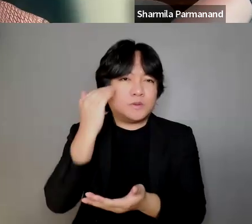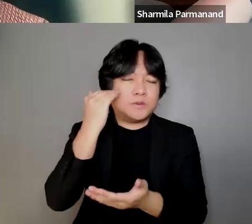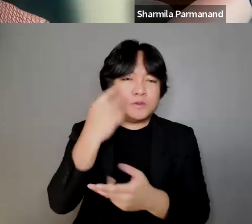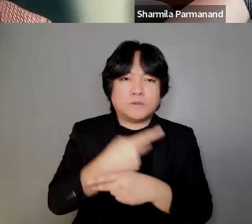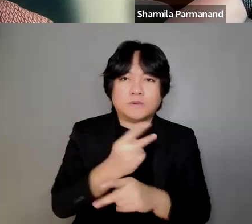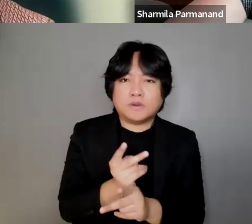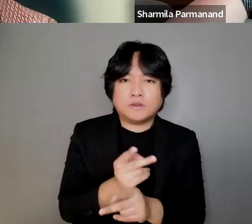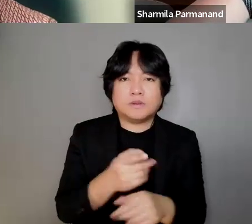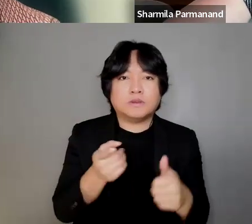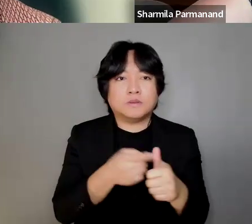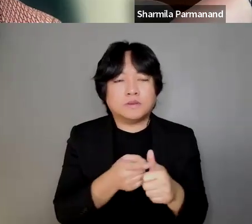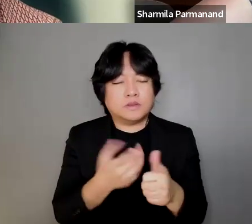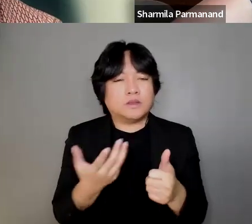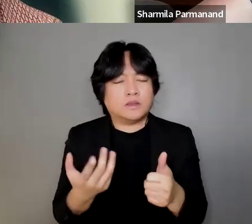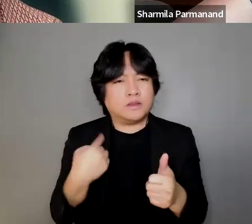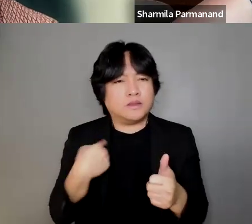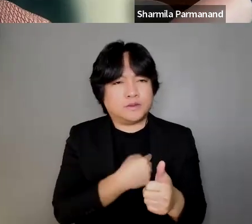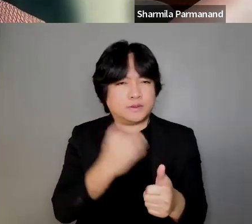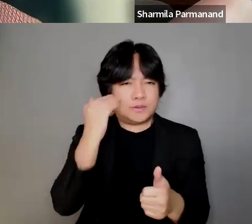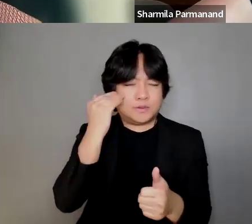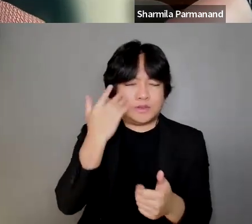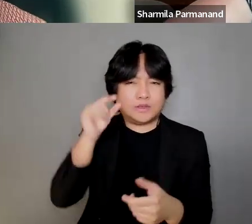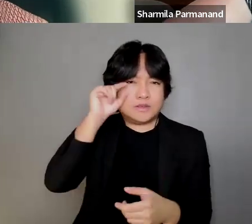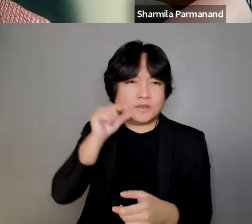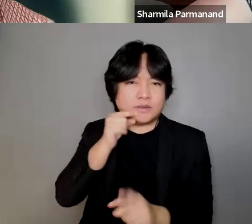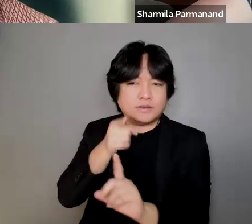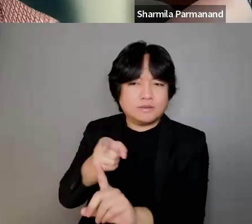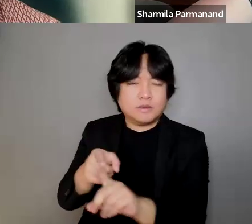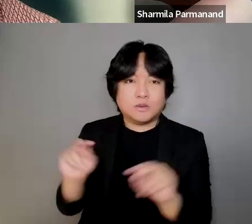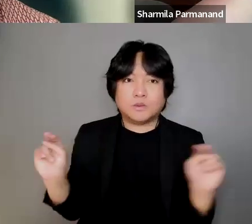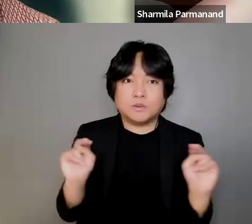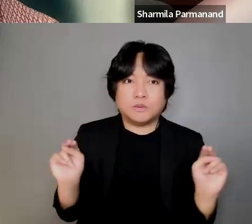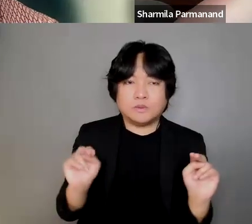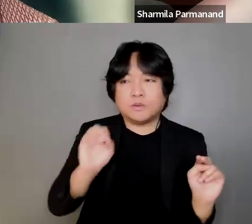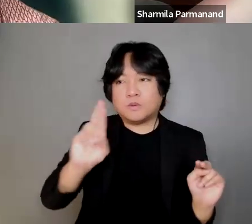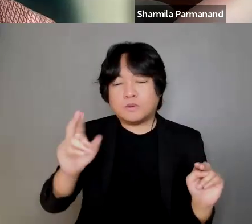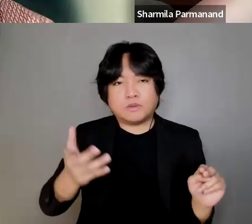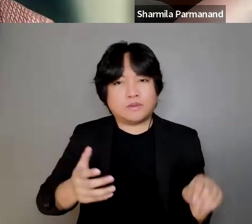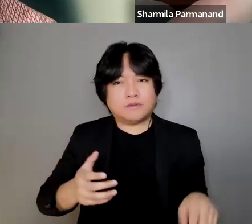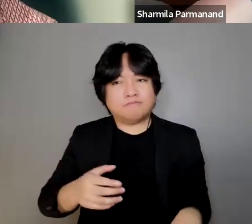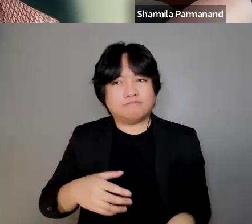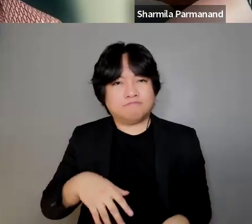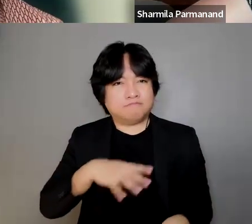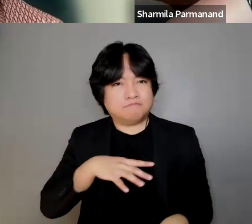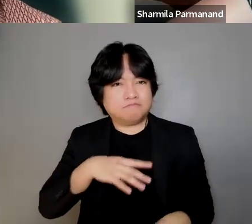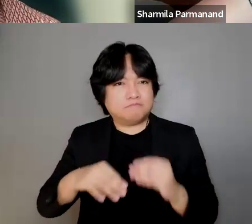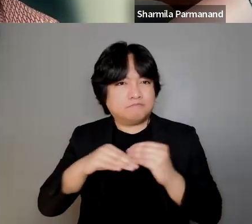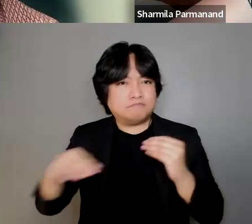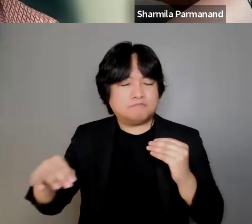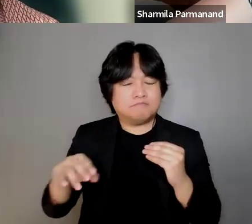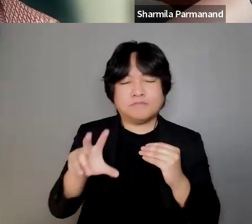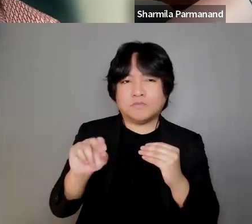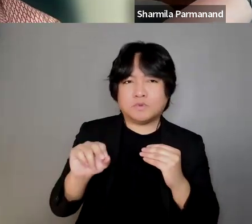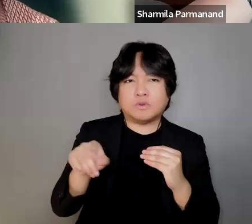production. Because the way we produce knowledge about gender, it's not a neutral or an innocent process, right? Like, who is considered